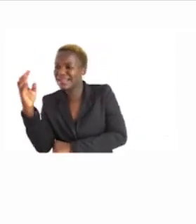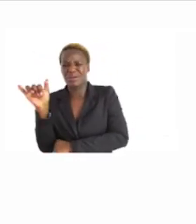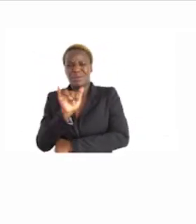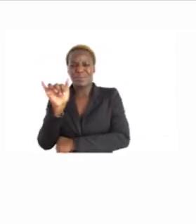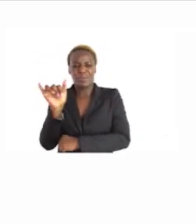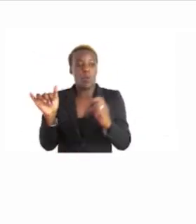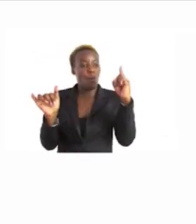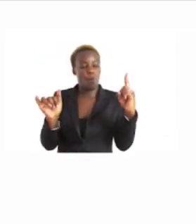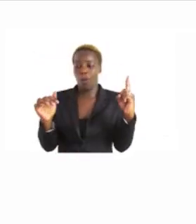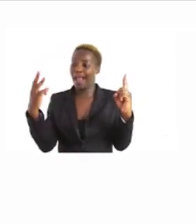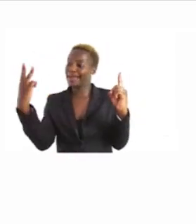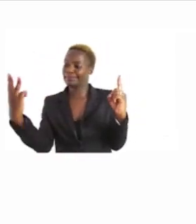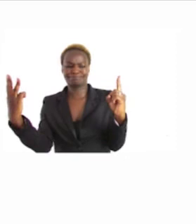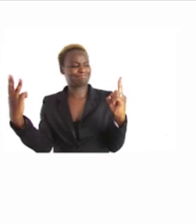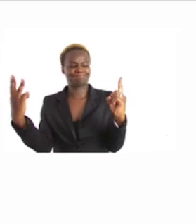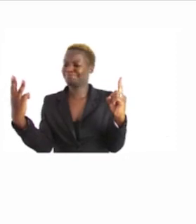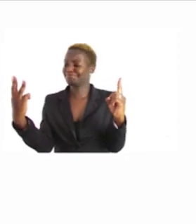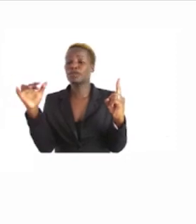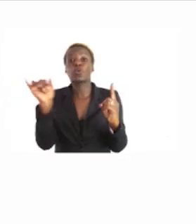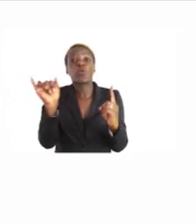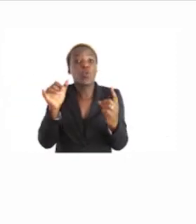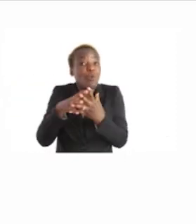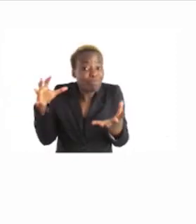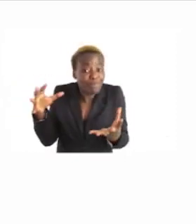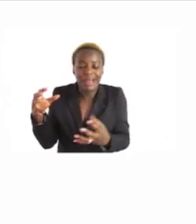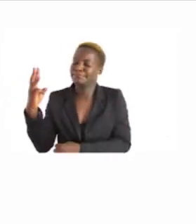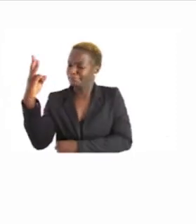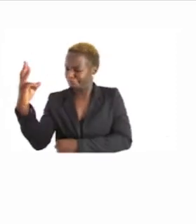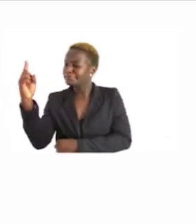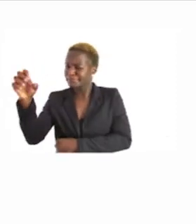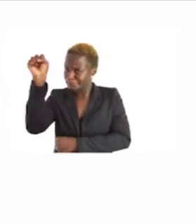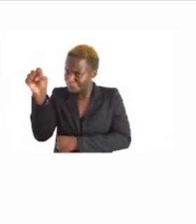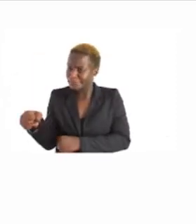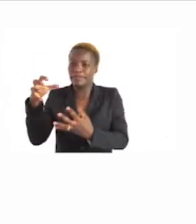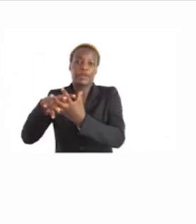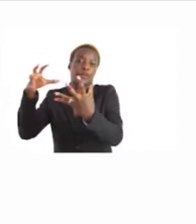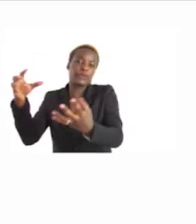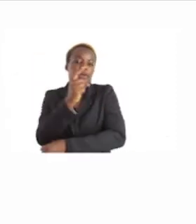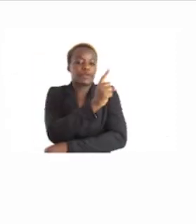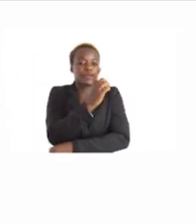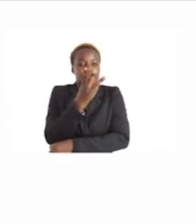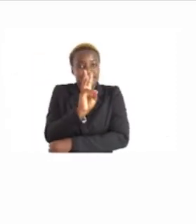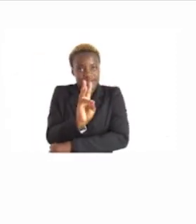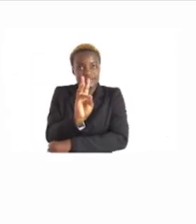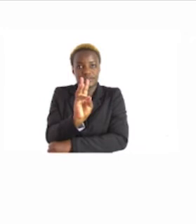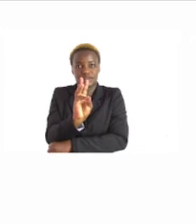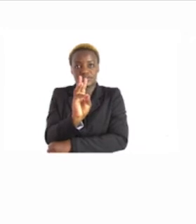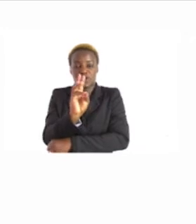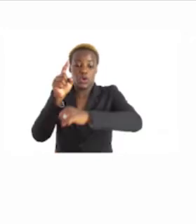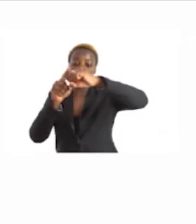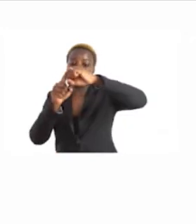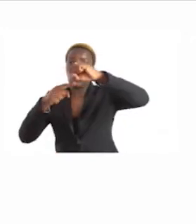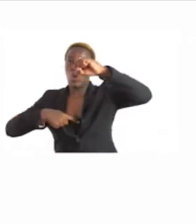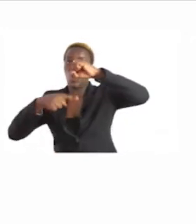bigger? Yes, 31 is greater than 16. So the mouth of